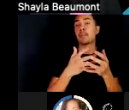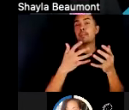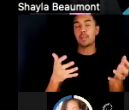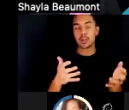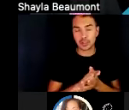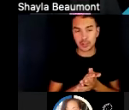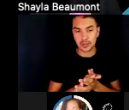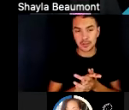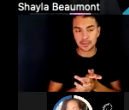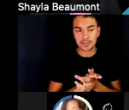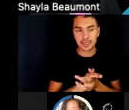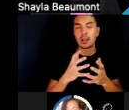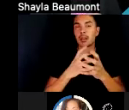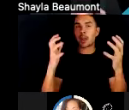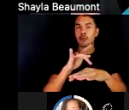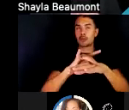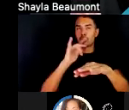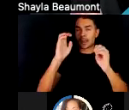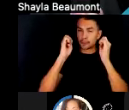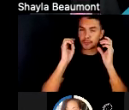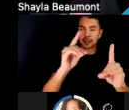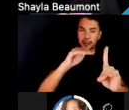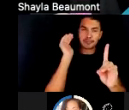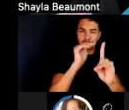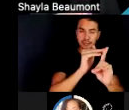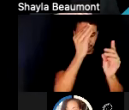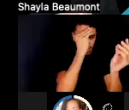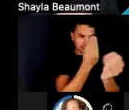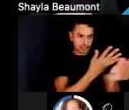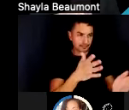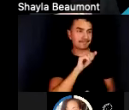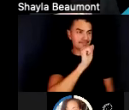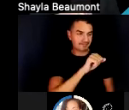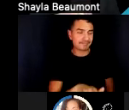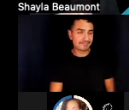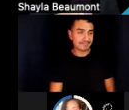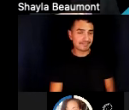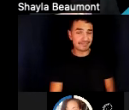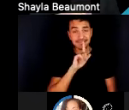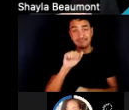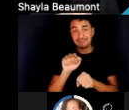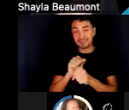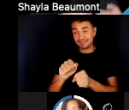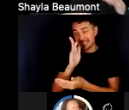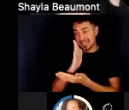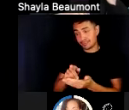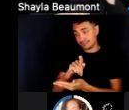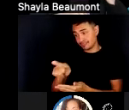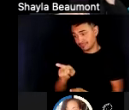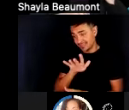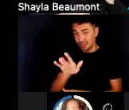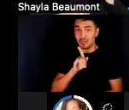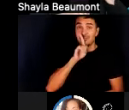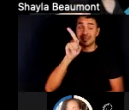early education as we can, and letting folks know that like these are the realities of what folks might be facing, but that